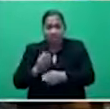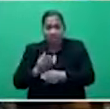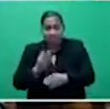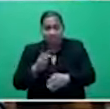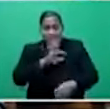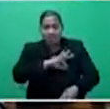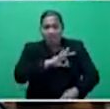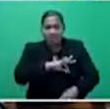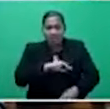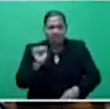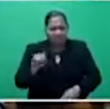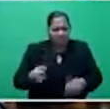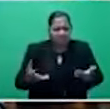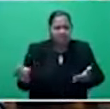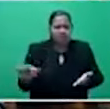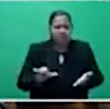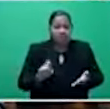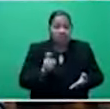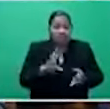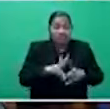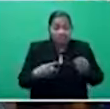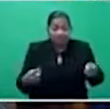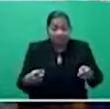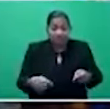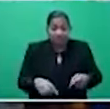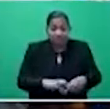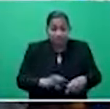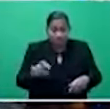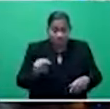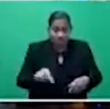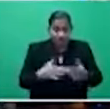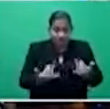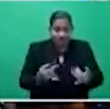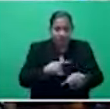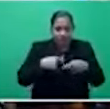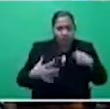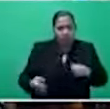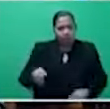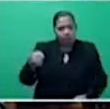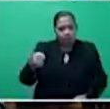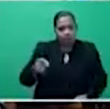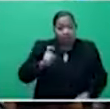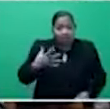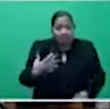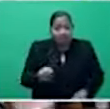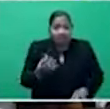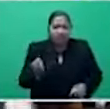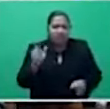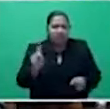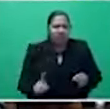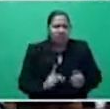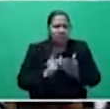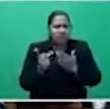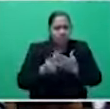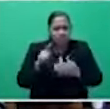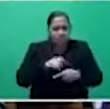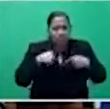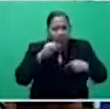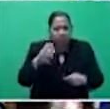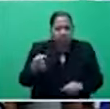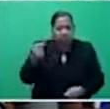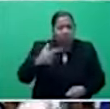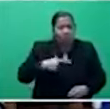not failing and not critically needed now, we'll of course put that on hold. If there are certain electricity projects, we put it on hold because people needed money